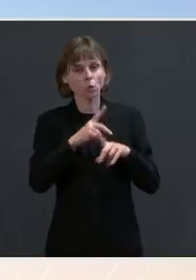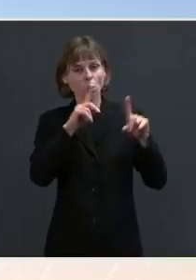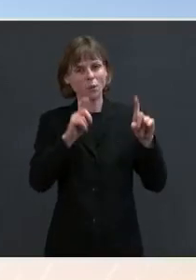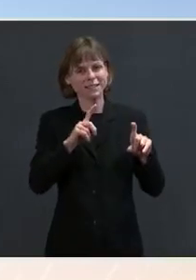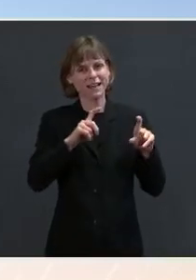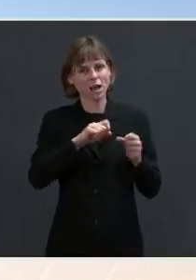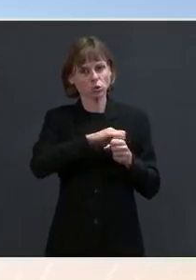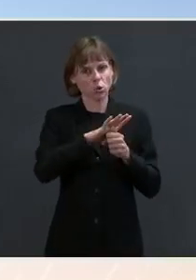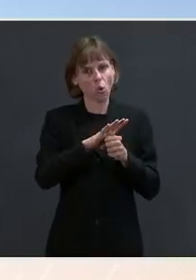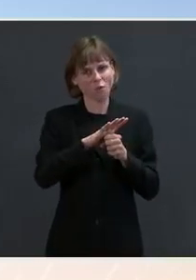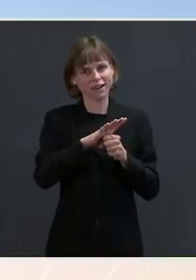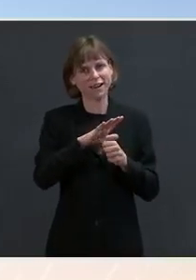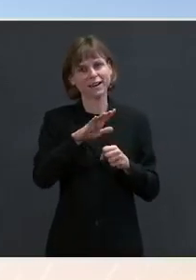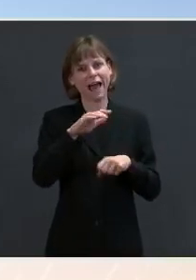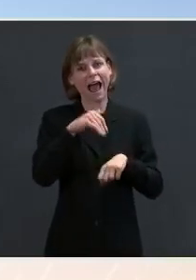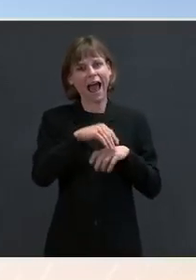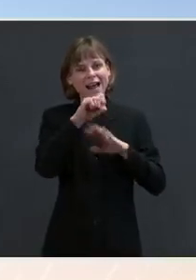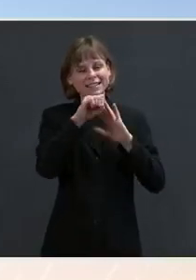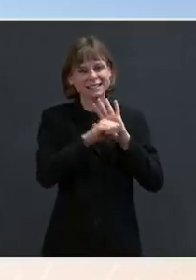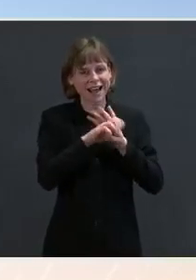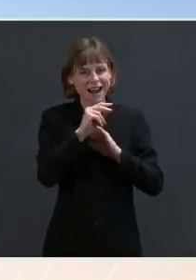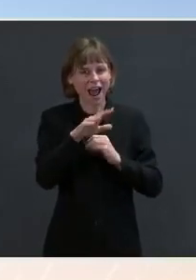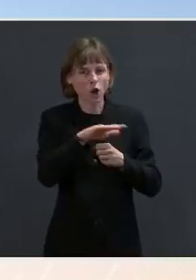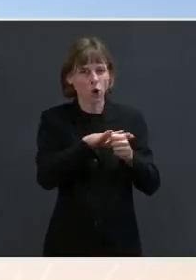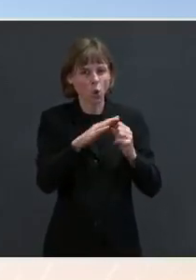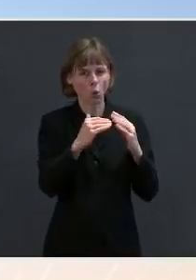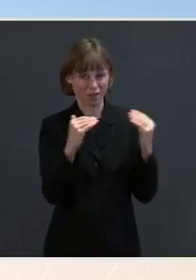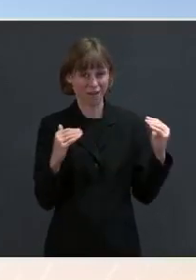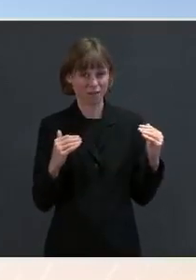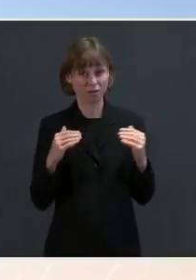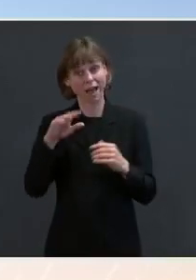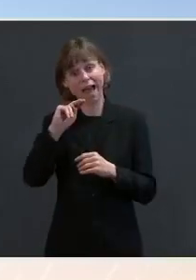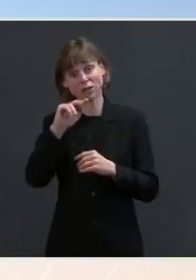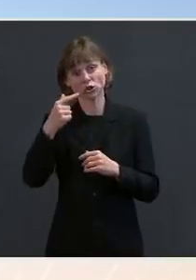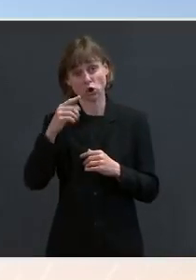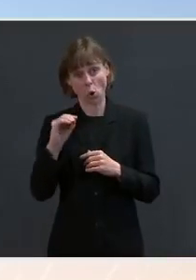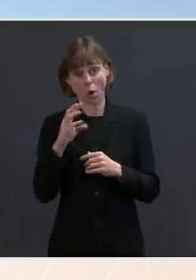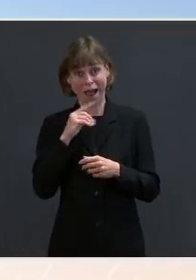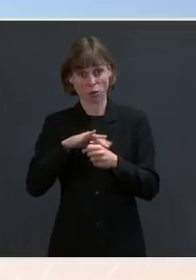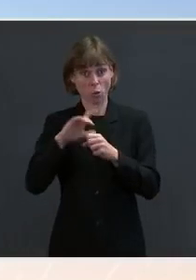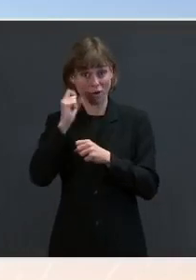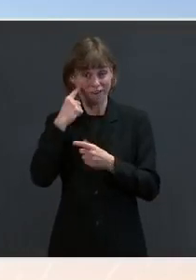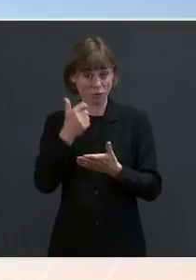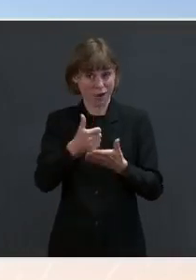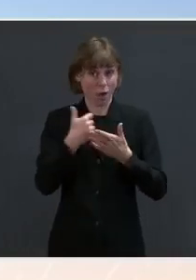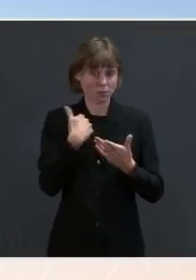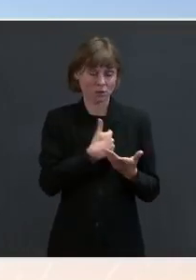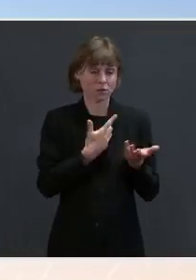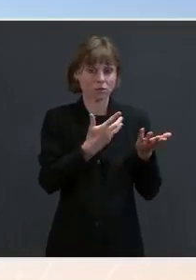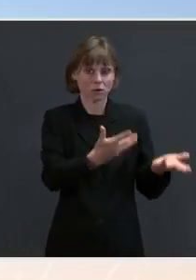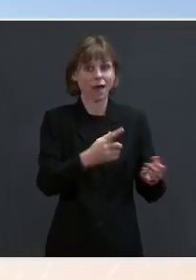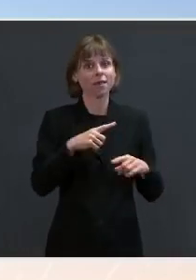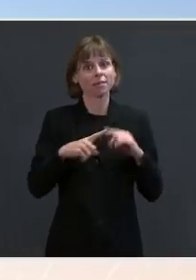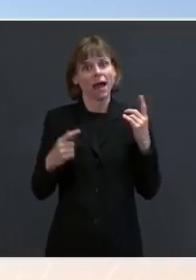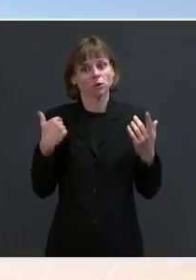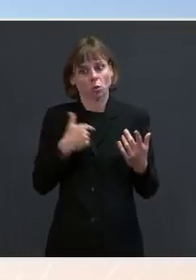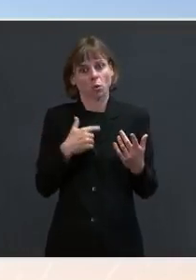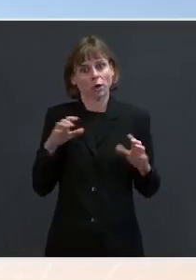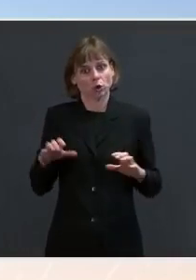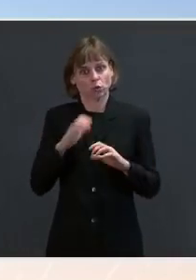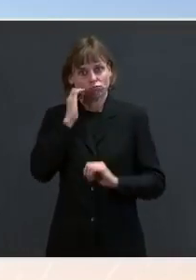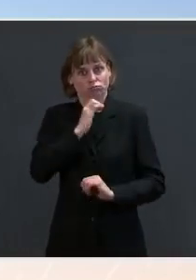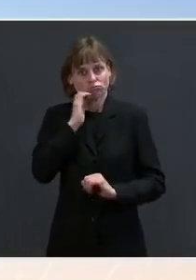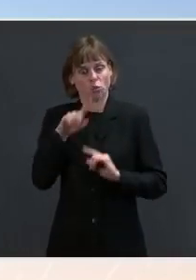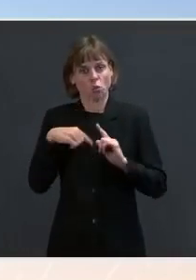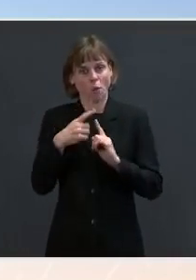and with help of NGOs and local governments. So that is a consistent part of our approach and what we do as migrants come in at the border.